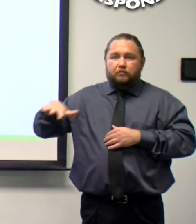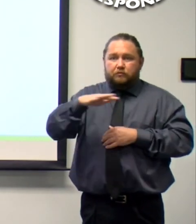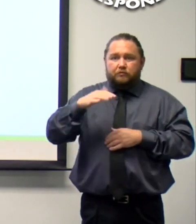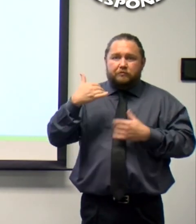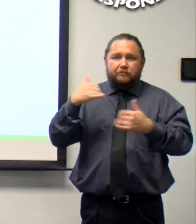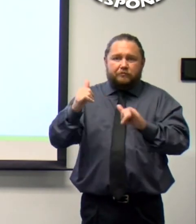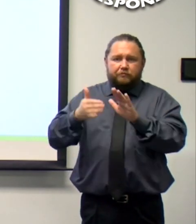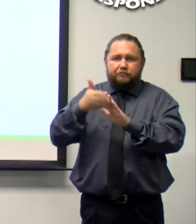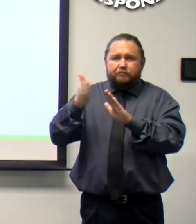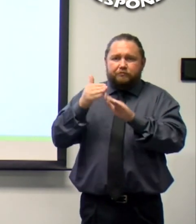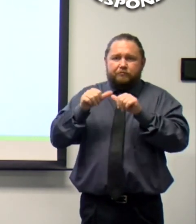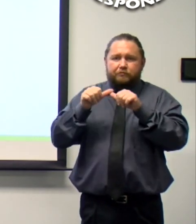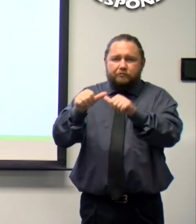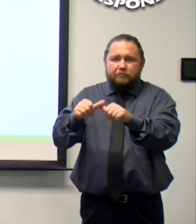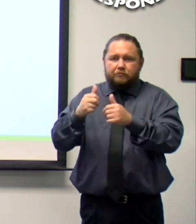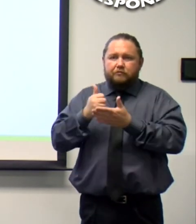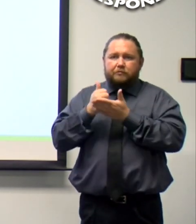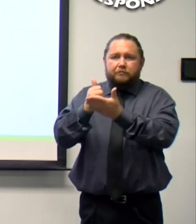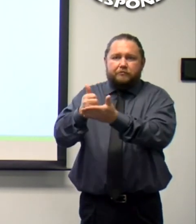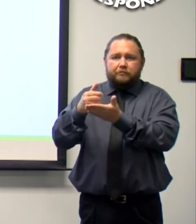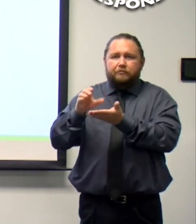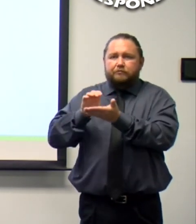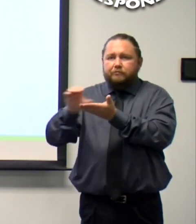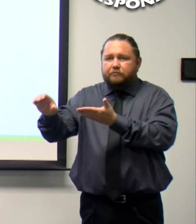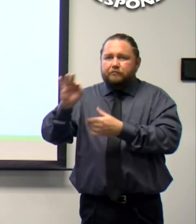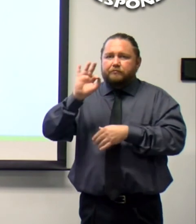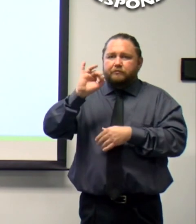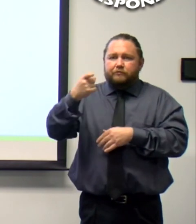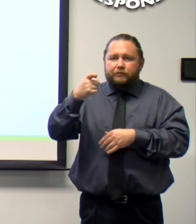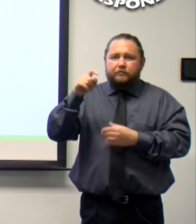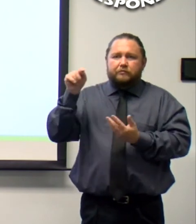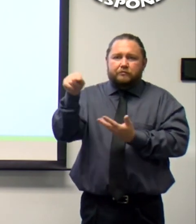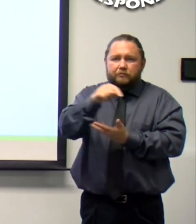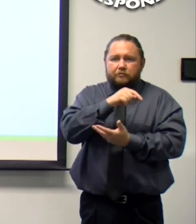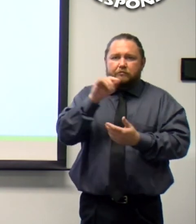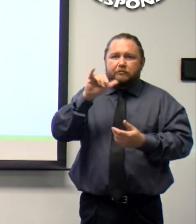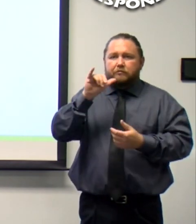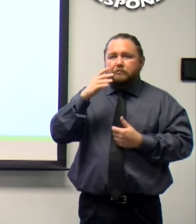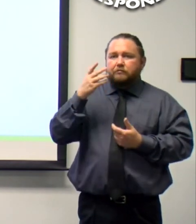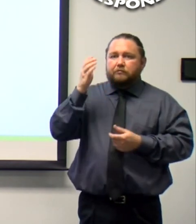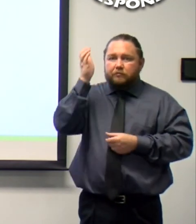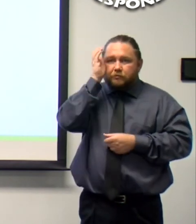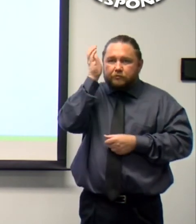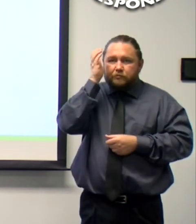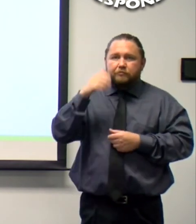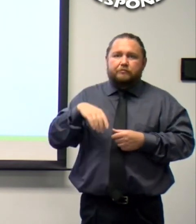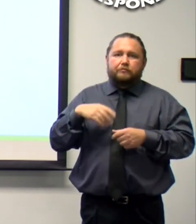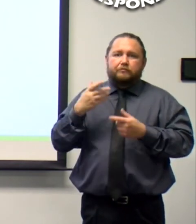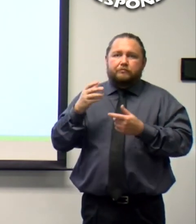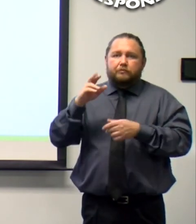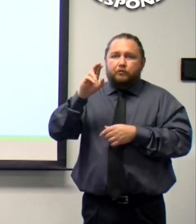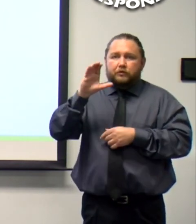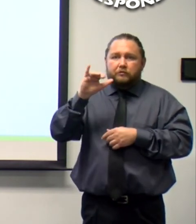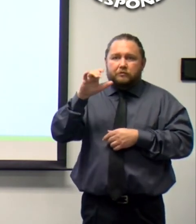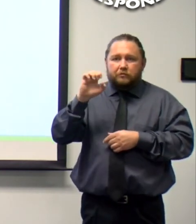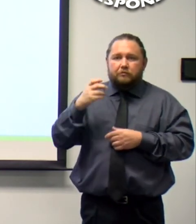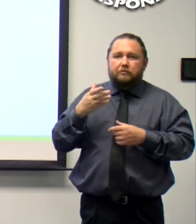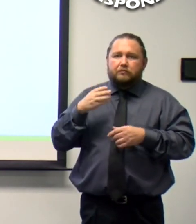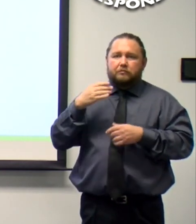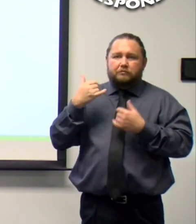and fire departments are still functioning at full capacity. Again, exercising precautions with masks and